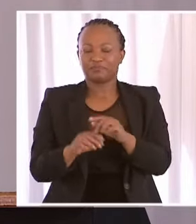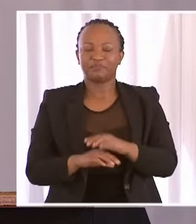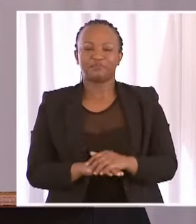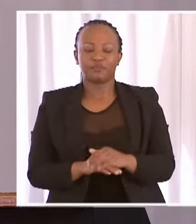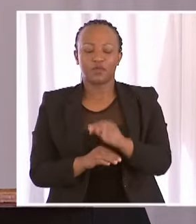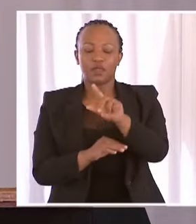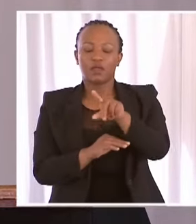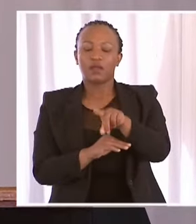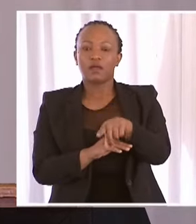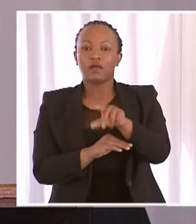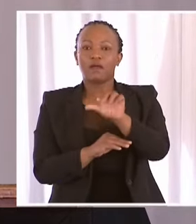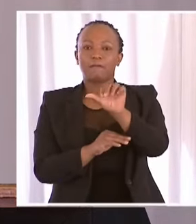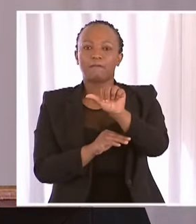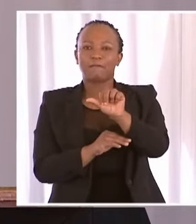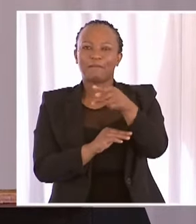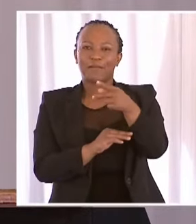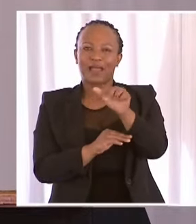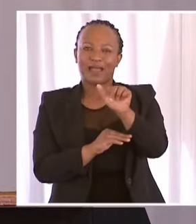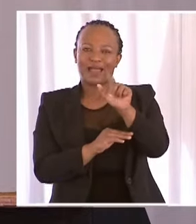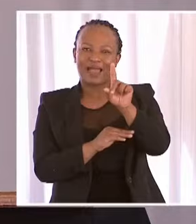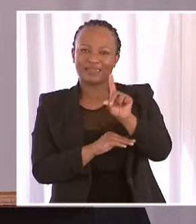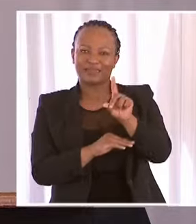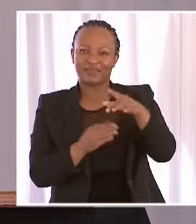Pahad family.